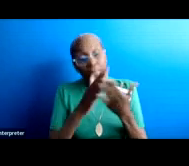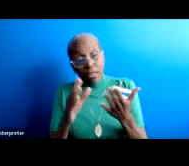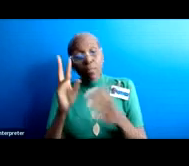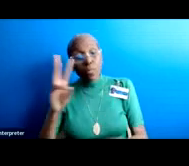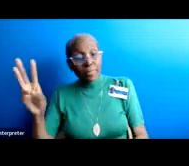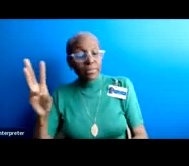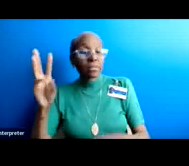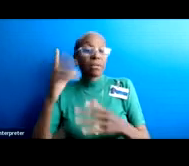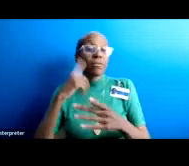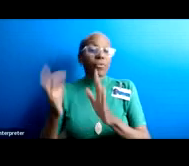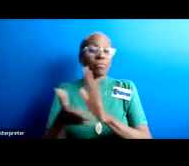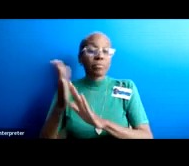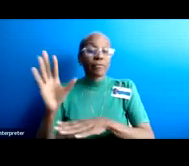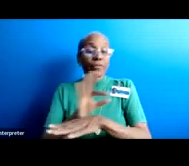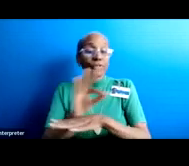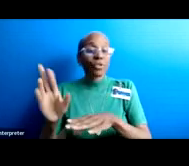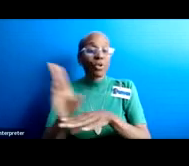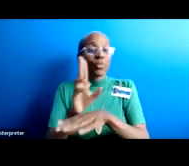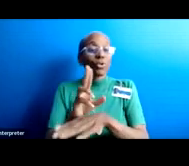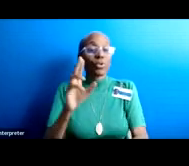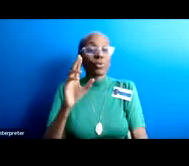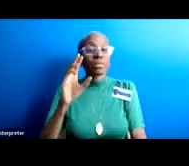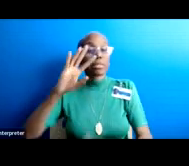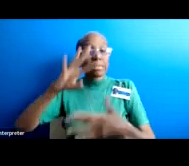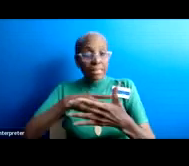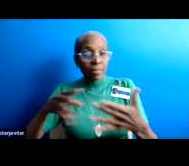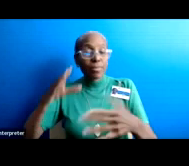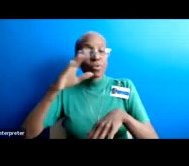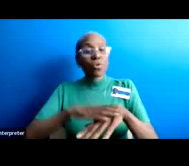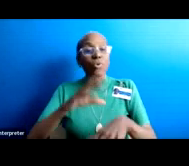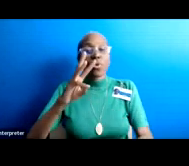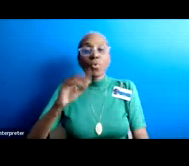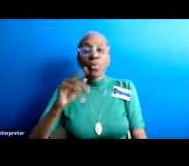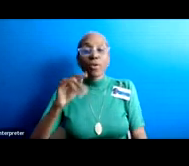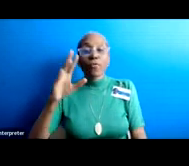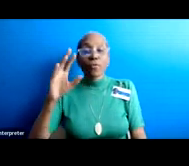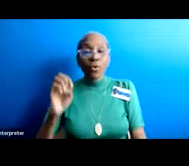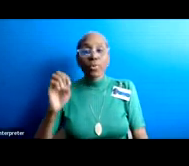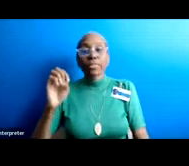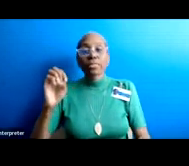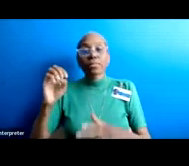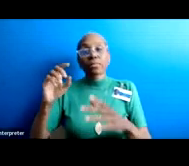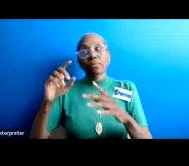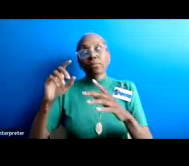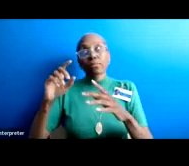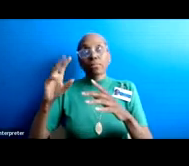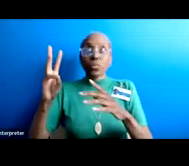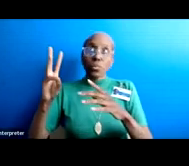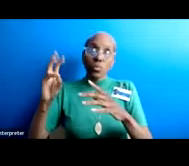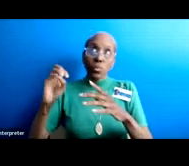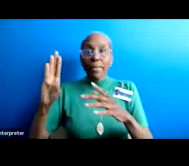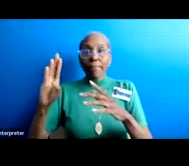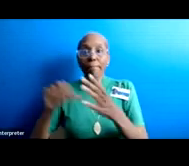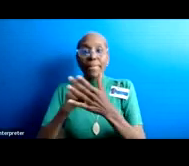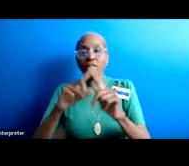and functionality. We use tables on the Wake Forest IS webpage occasionally in sort of a matrix kind of